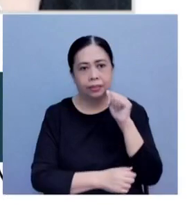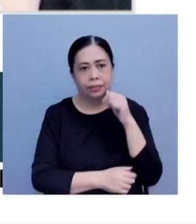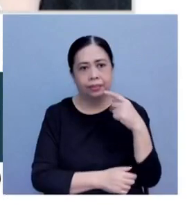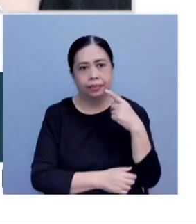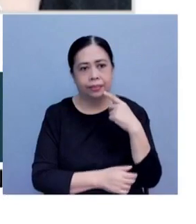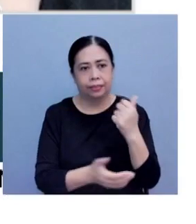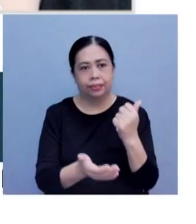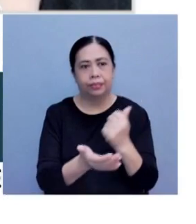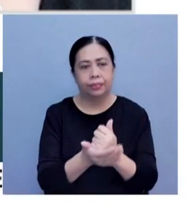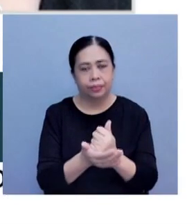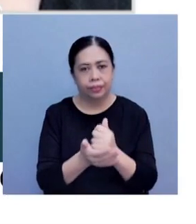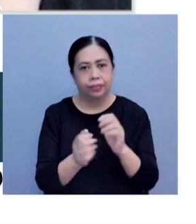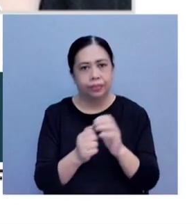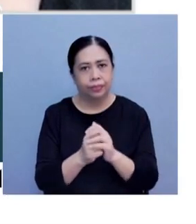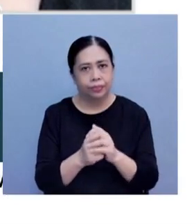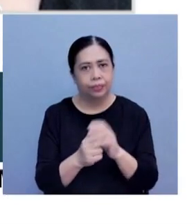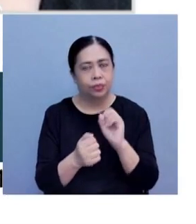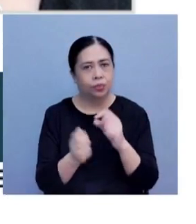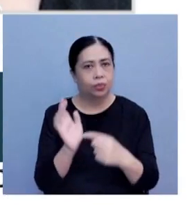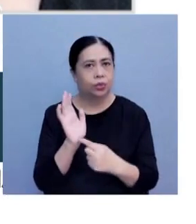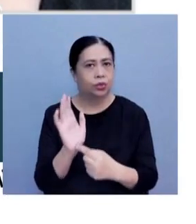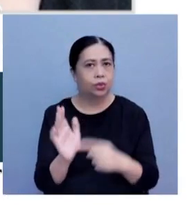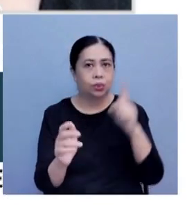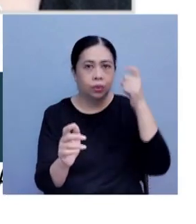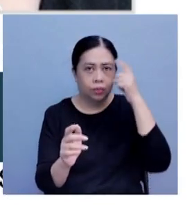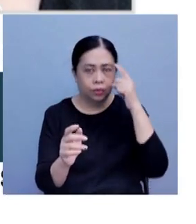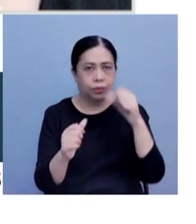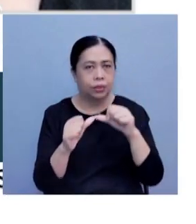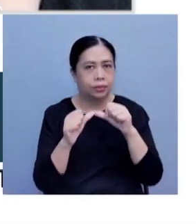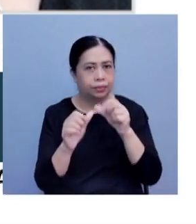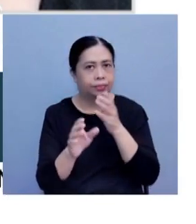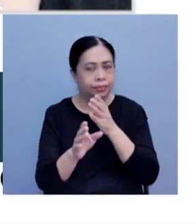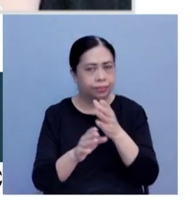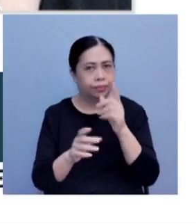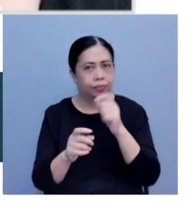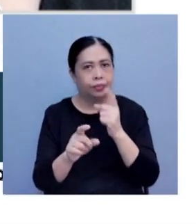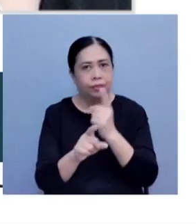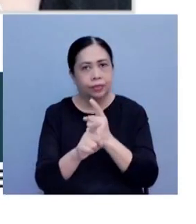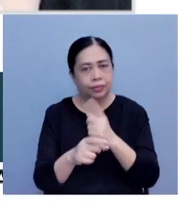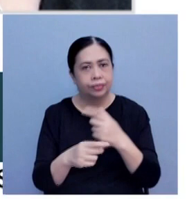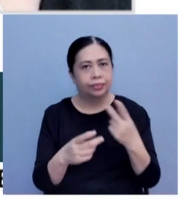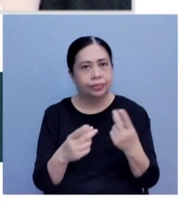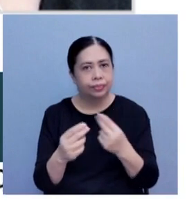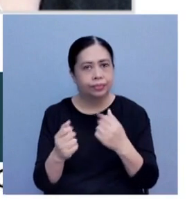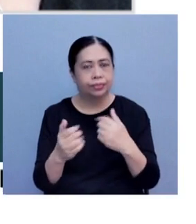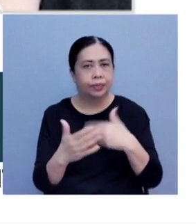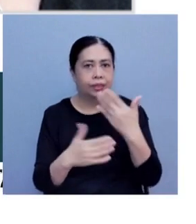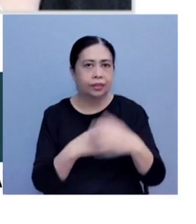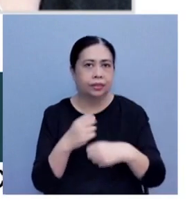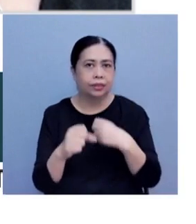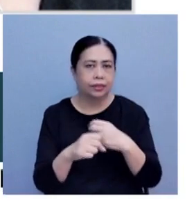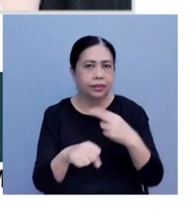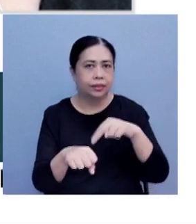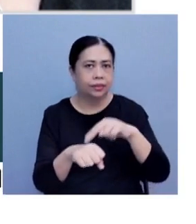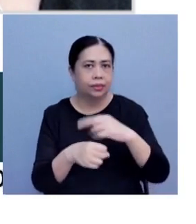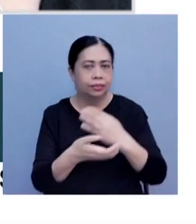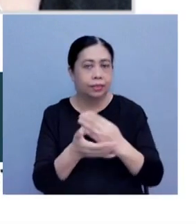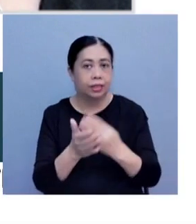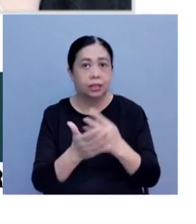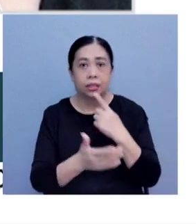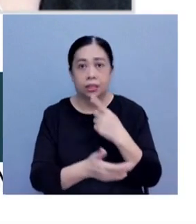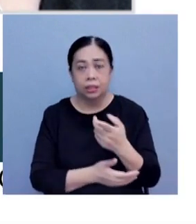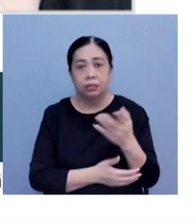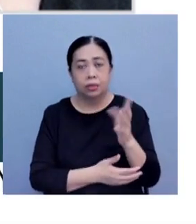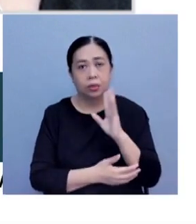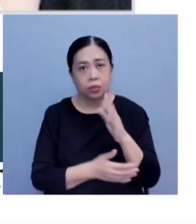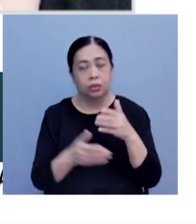approval is a solid indication government is on track for the timely enactment of next year's national budget. She says this will pave the